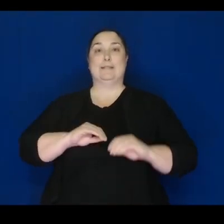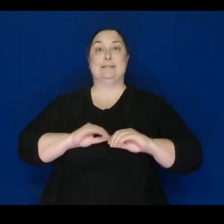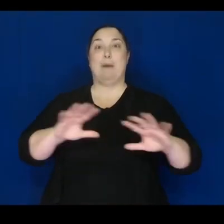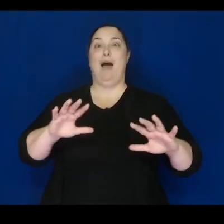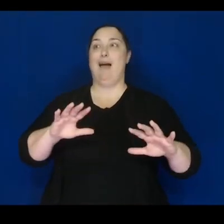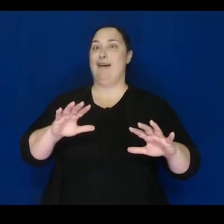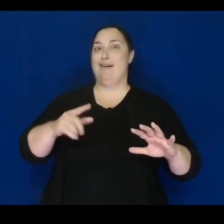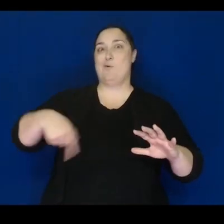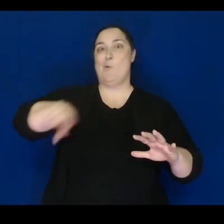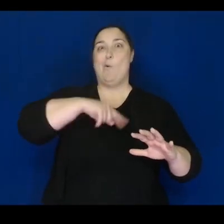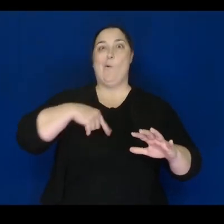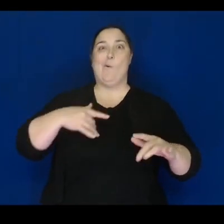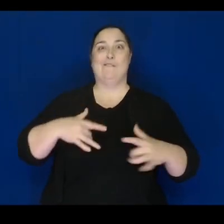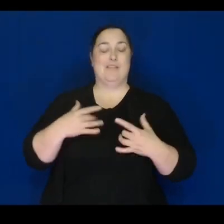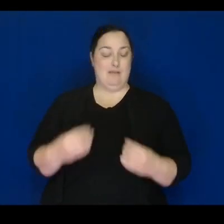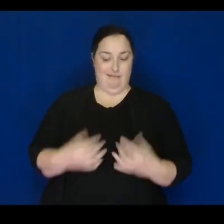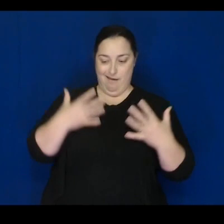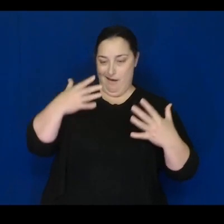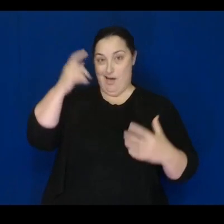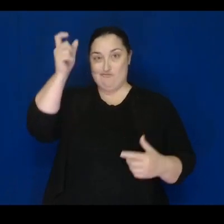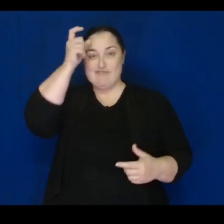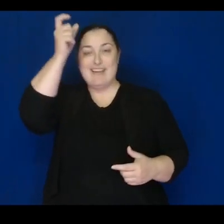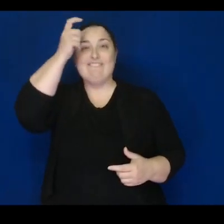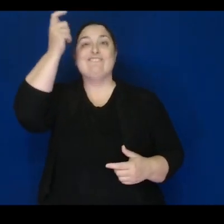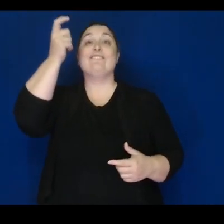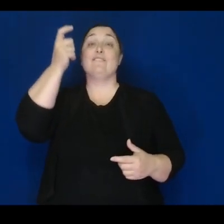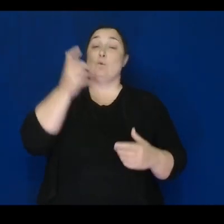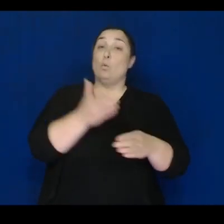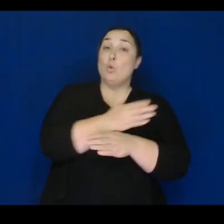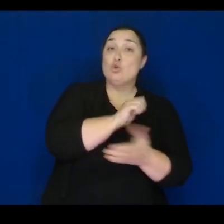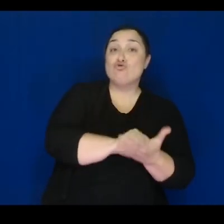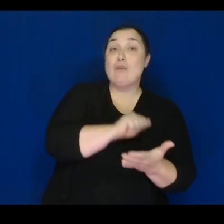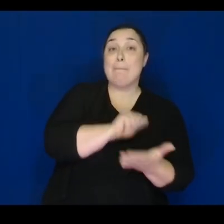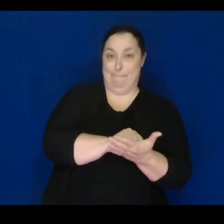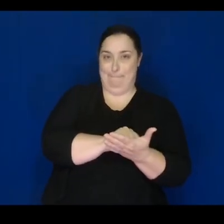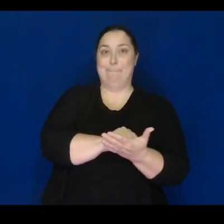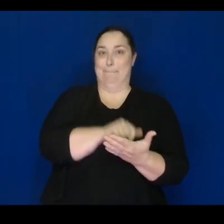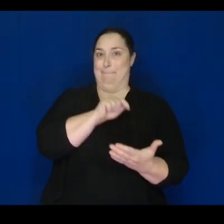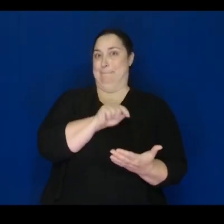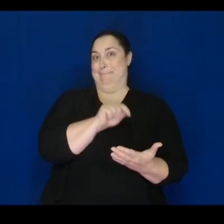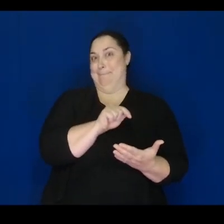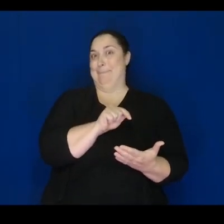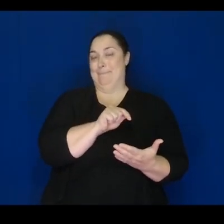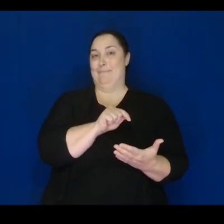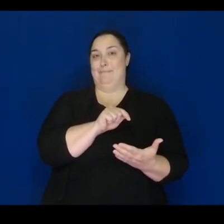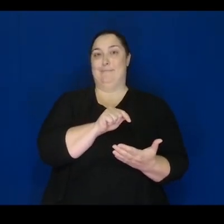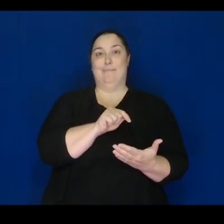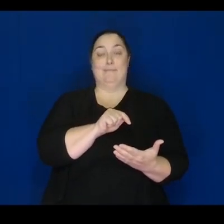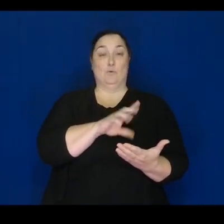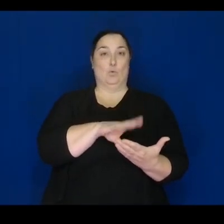workshops, where we're doing the doing aspect, so students can go away with this sense of deeper learning,